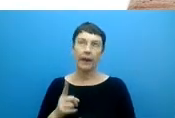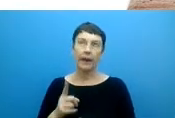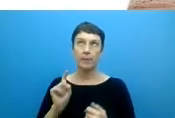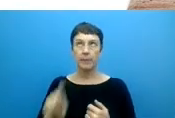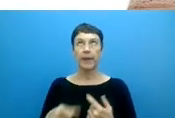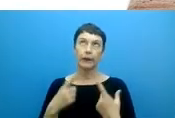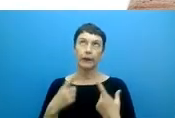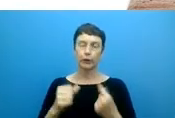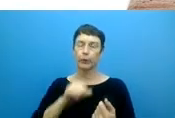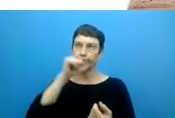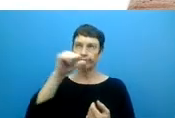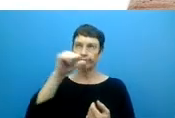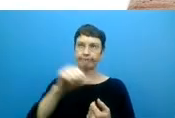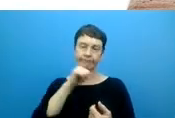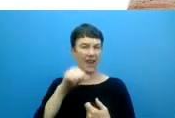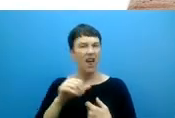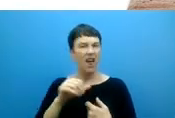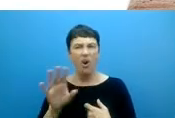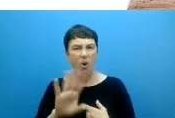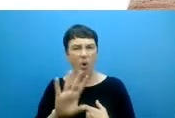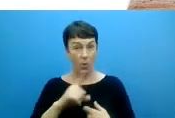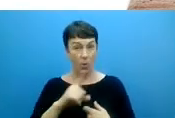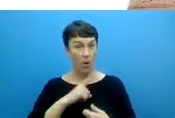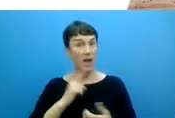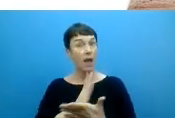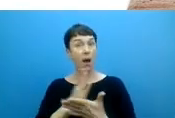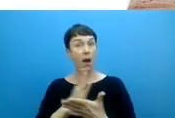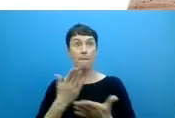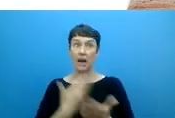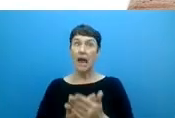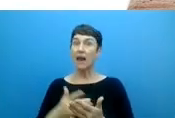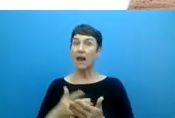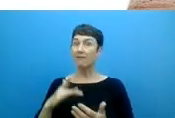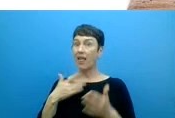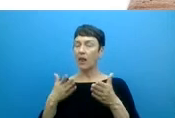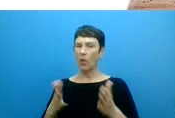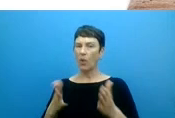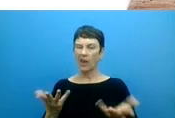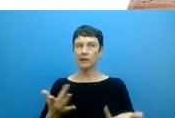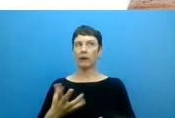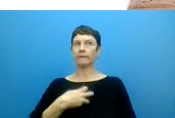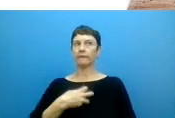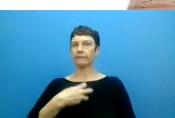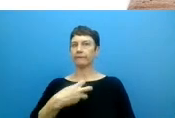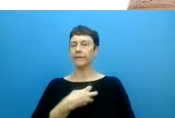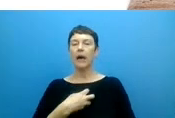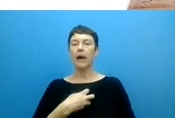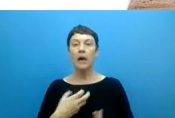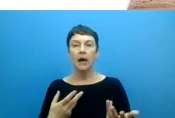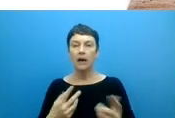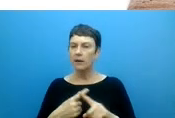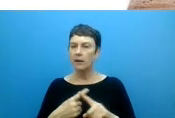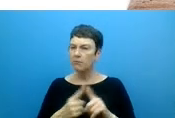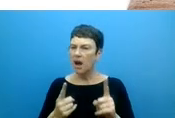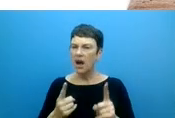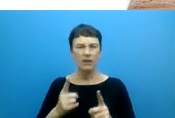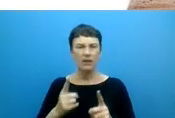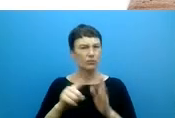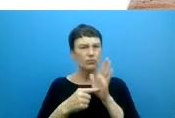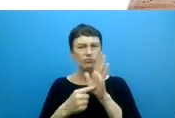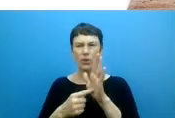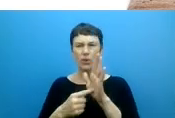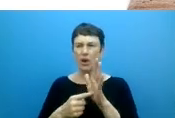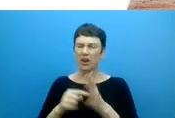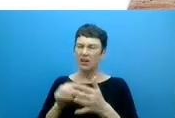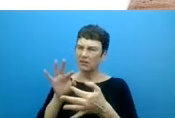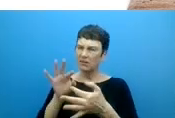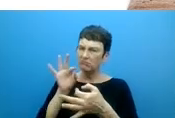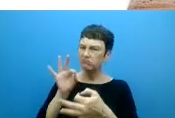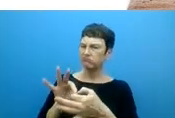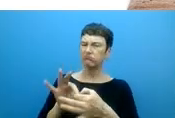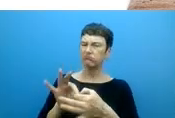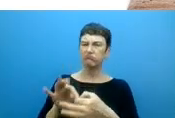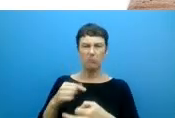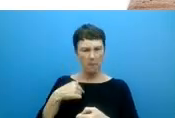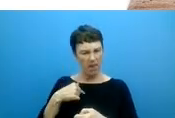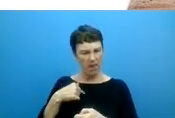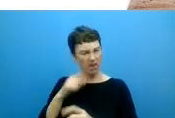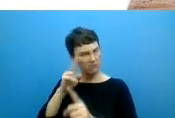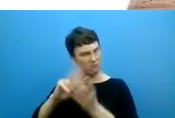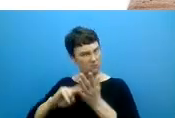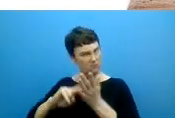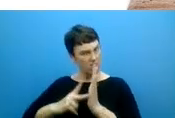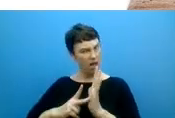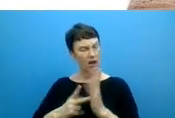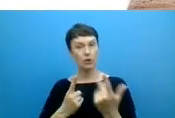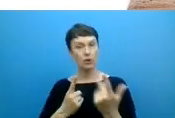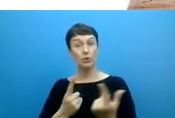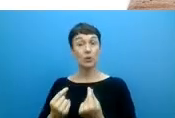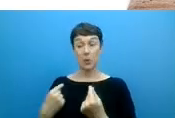how it can feel sometimes. I believe that it can still be done in a way that shows intentionality while still being fun and engaging. And this